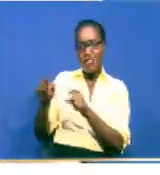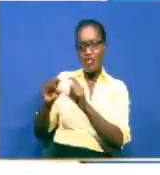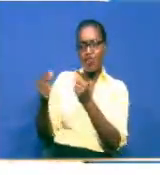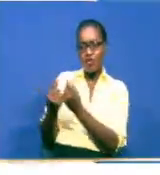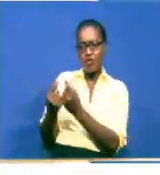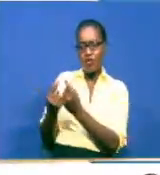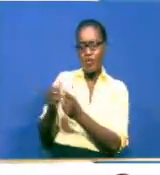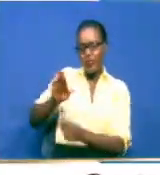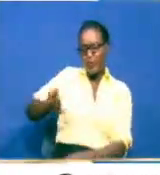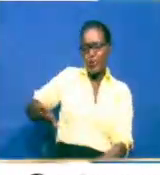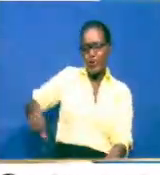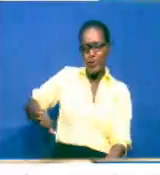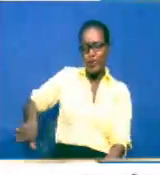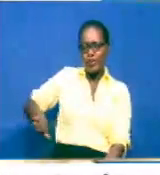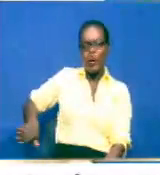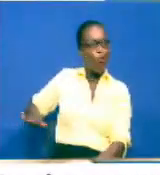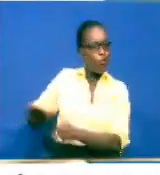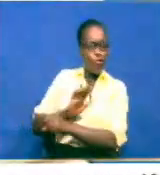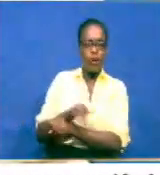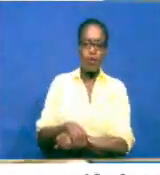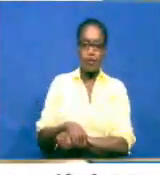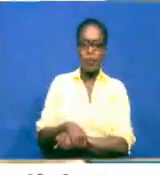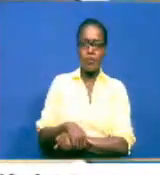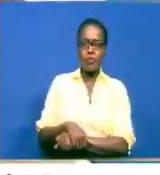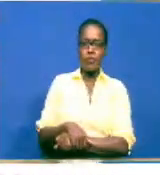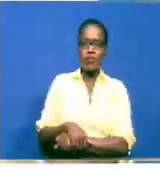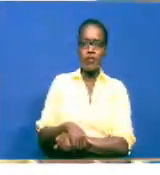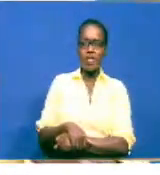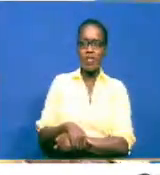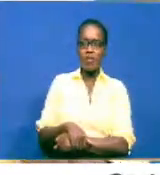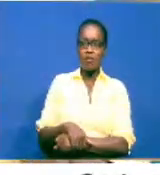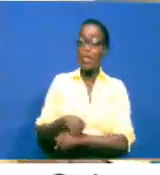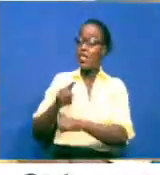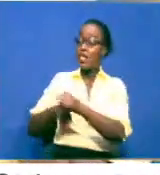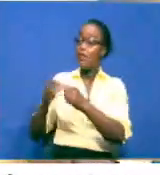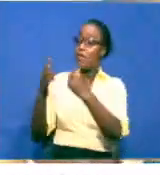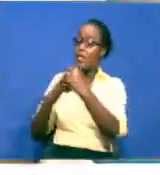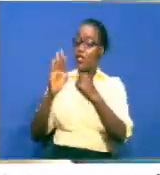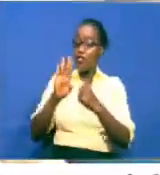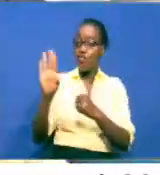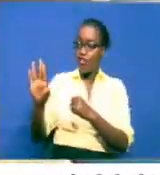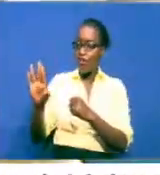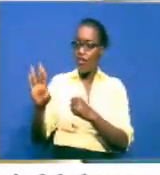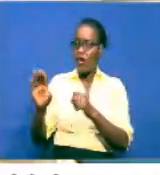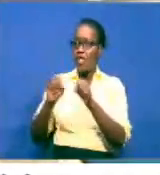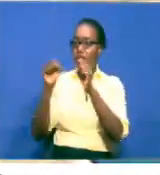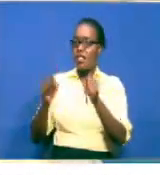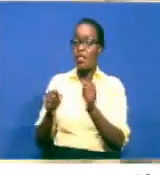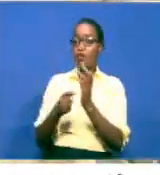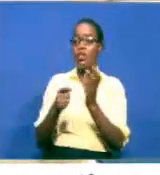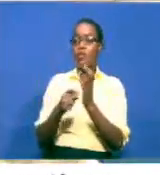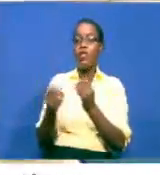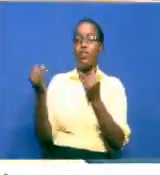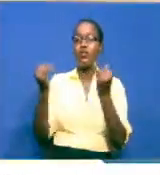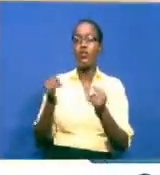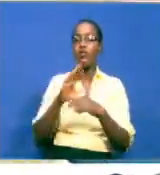been left behind completely, mm-hmm. because even when the 844 system was introduced, mm-hmm. Kiswahili was introduced to all the